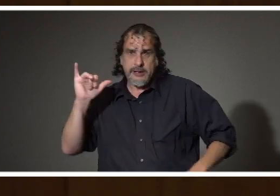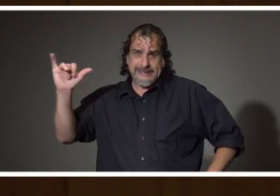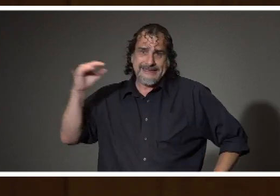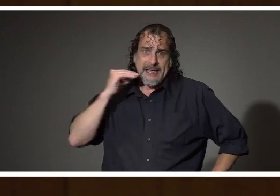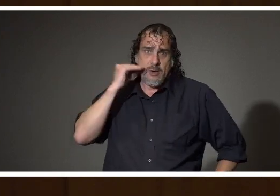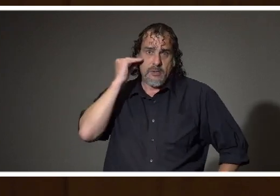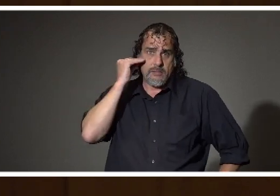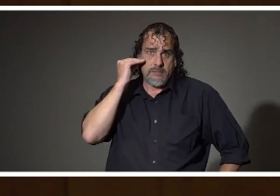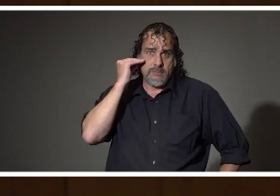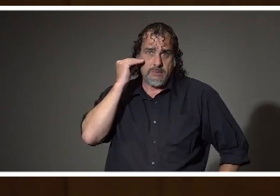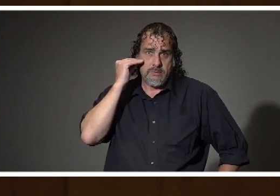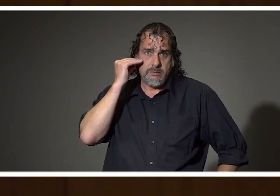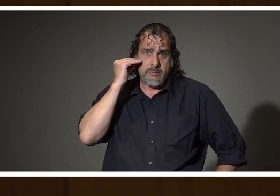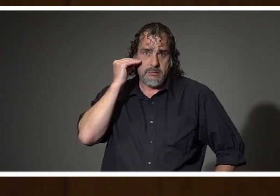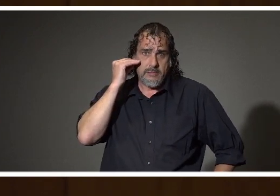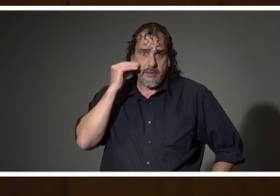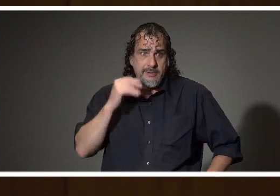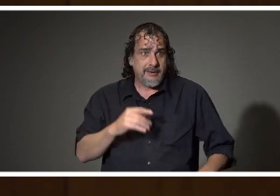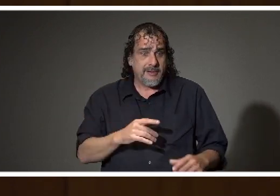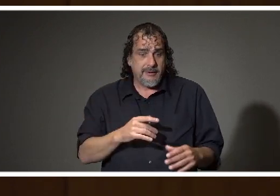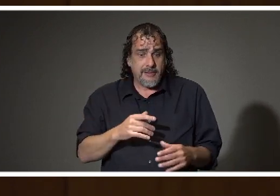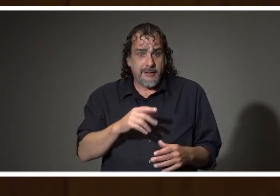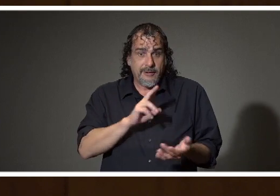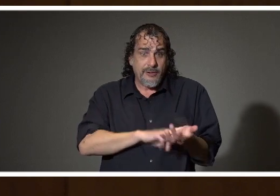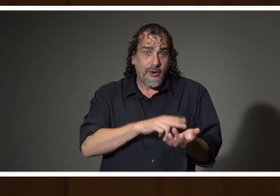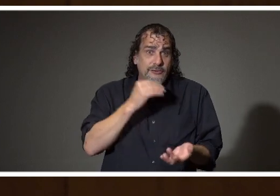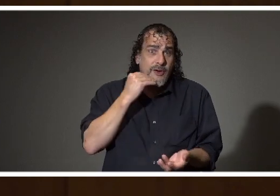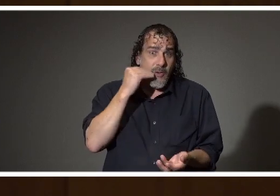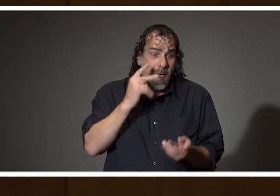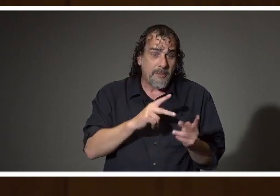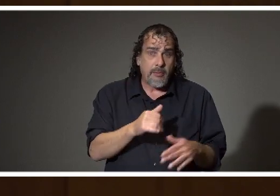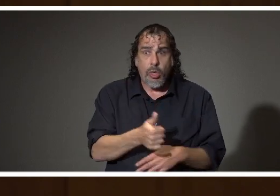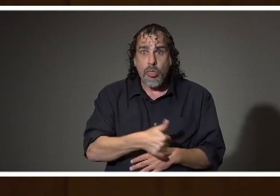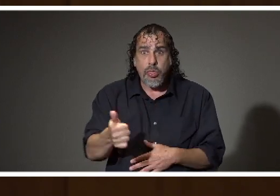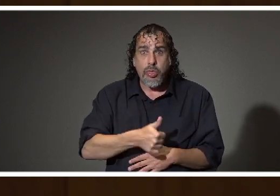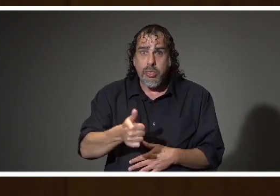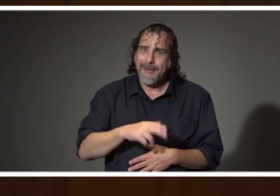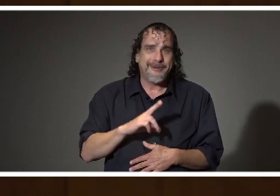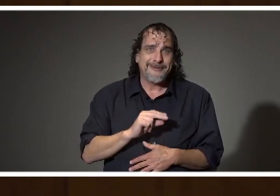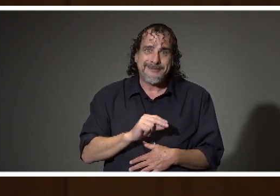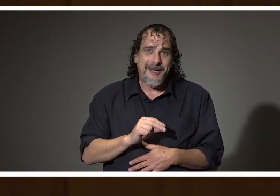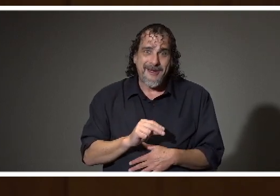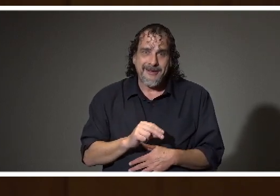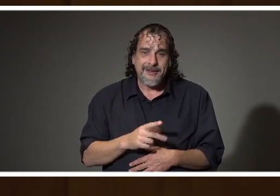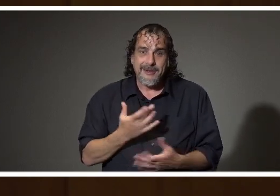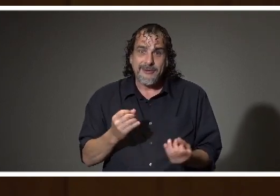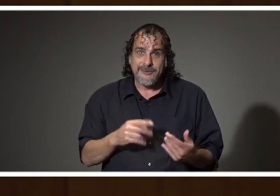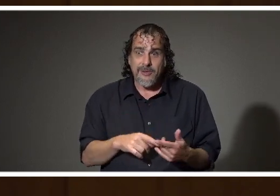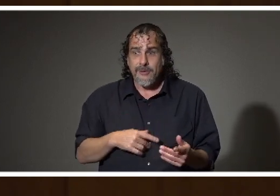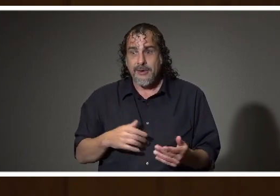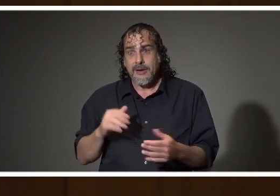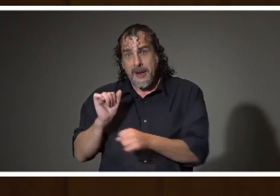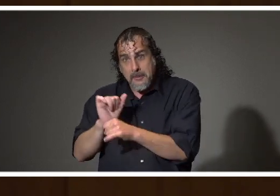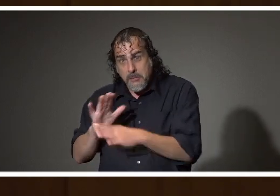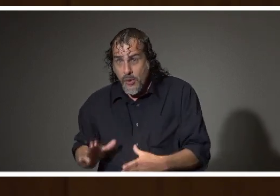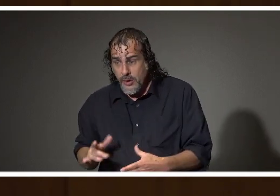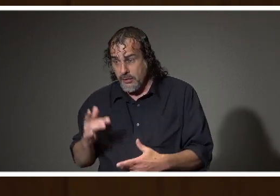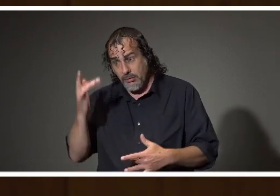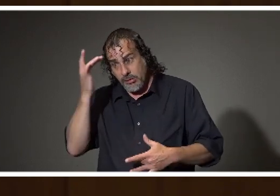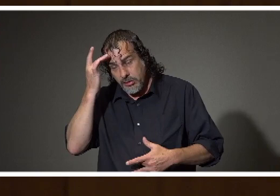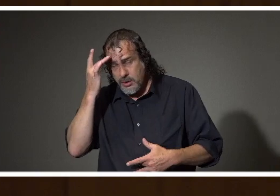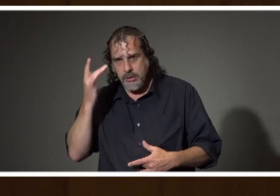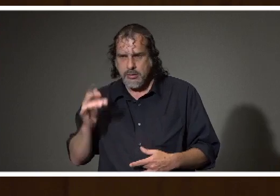get in there somewhere, right? The residents aren't coming and going. So it's very, very important for people who are ill to not go into work